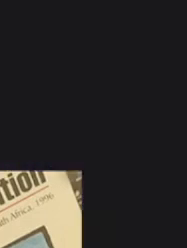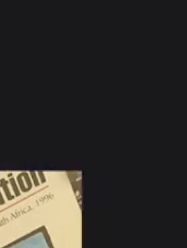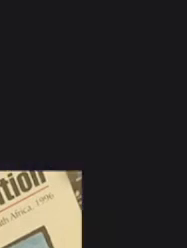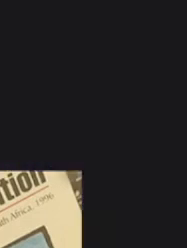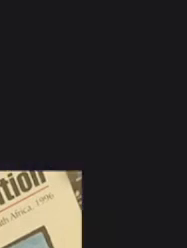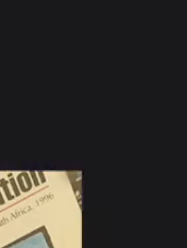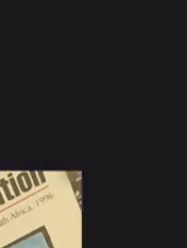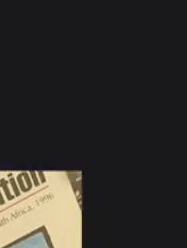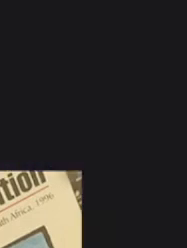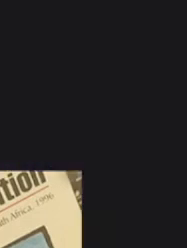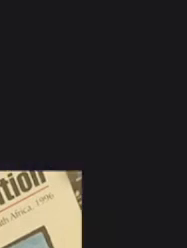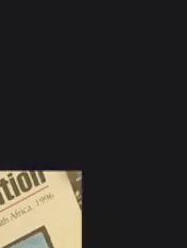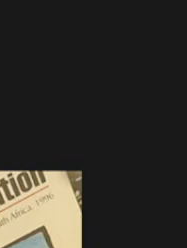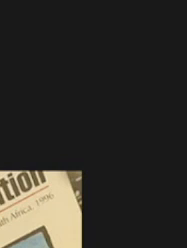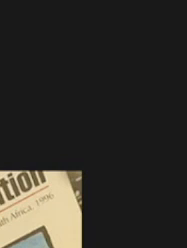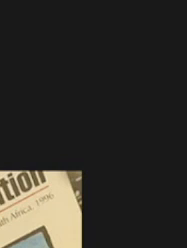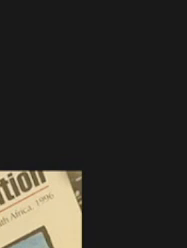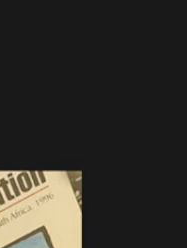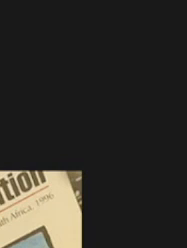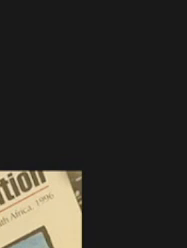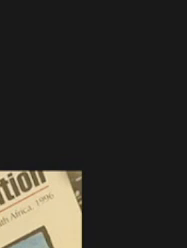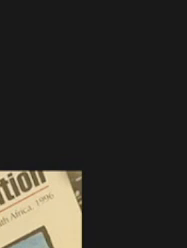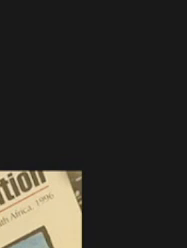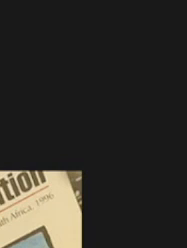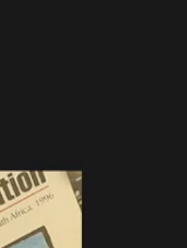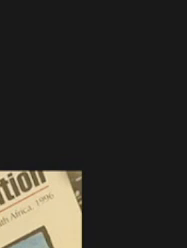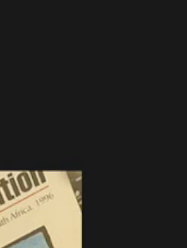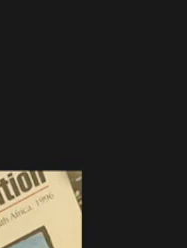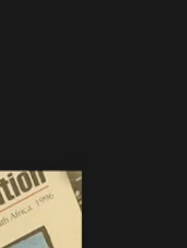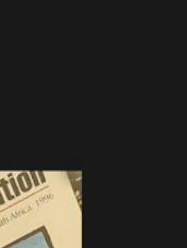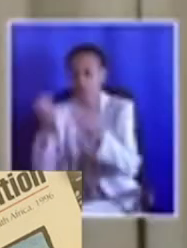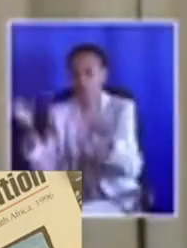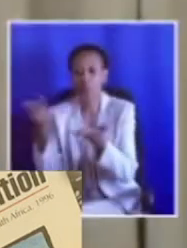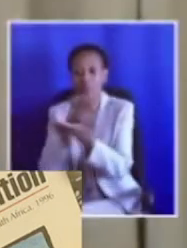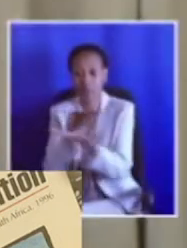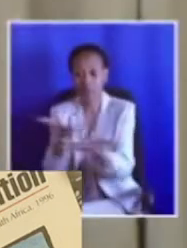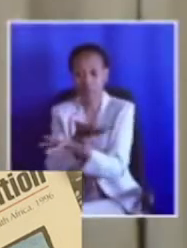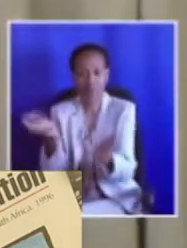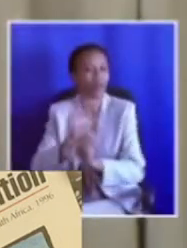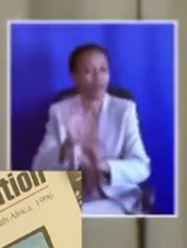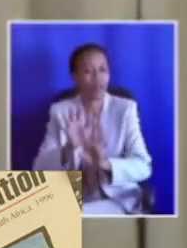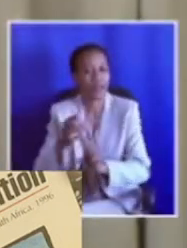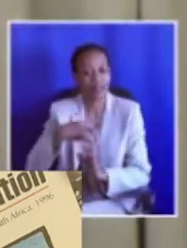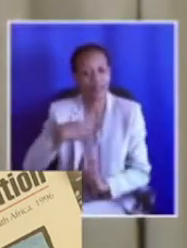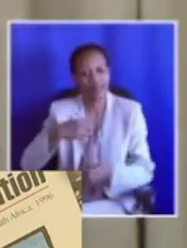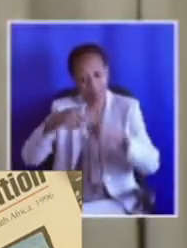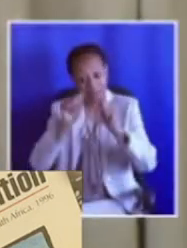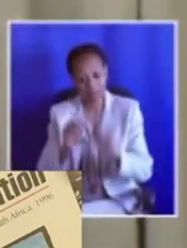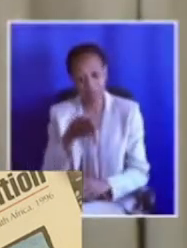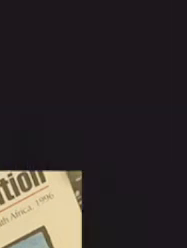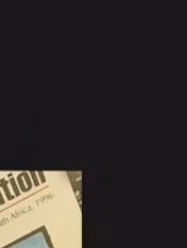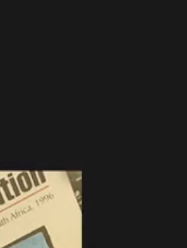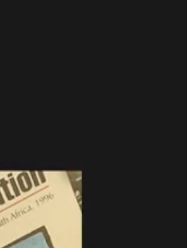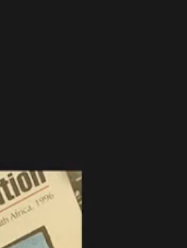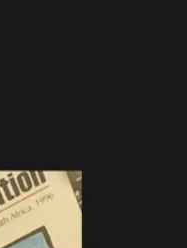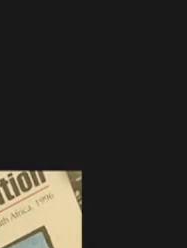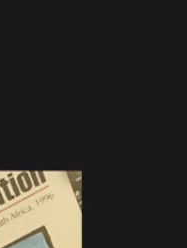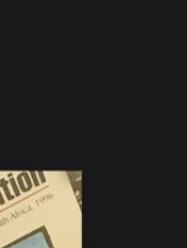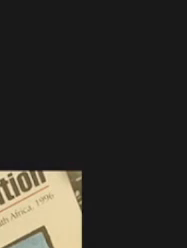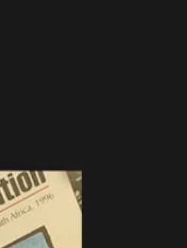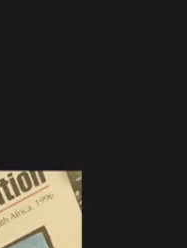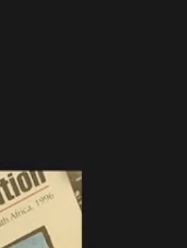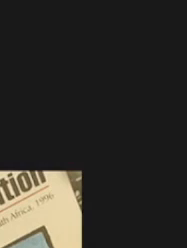Honorable Mahile through the chairperson? Don't make it a discussion between the two Through of you, Honorable Deputy Chairperson, I am sure He doesn't have a Honorable Mahile speech,